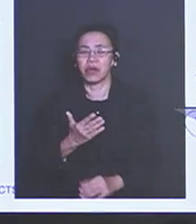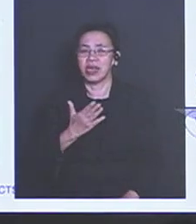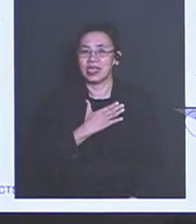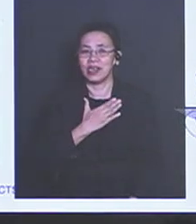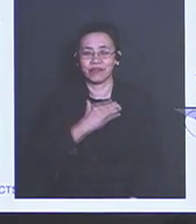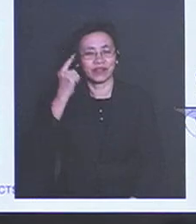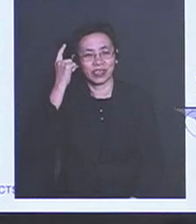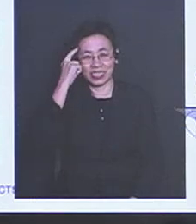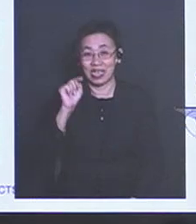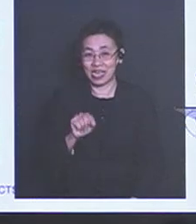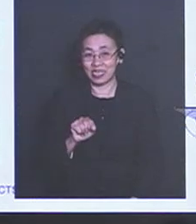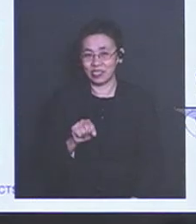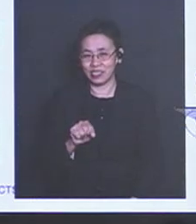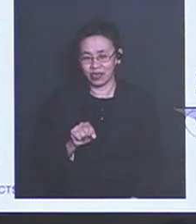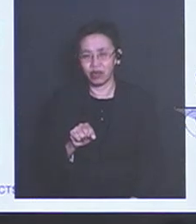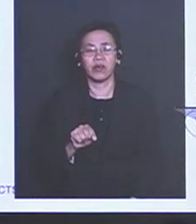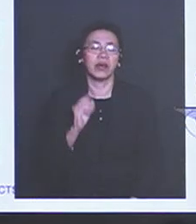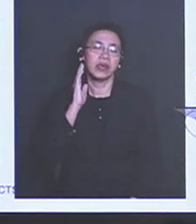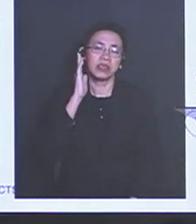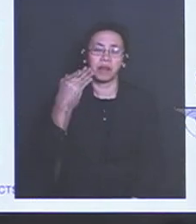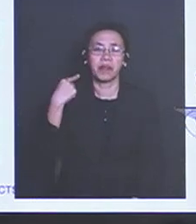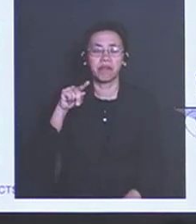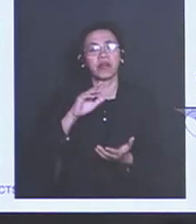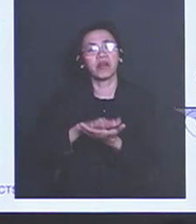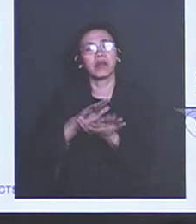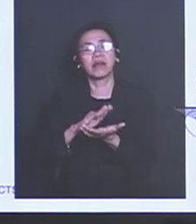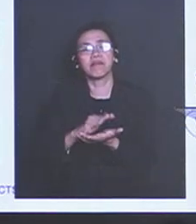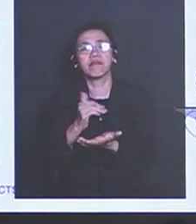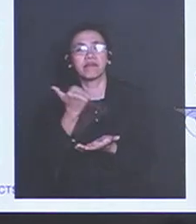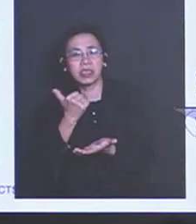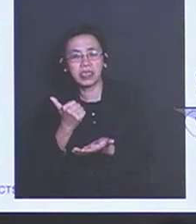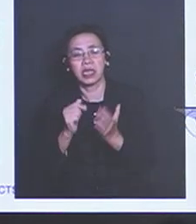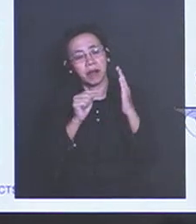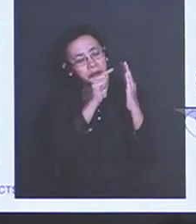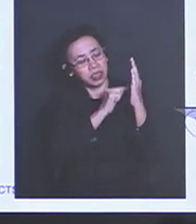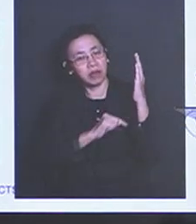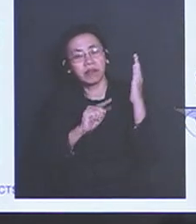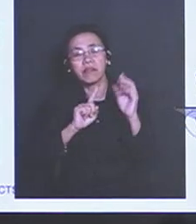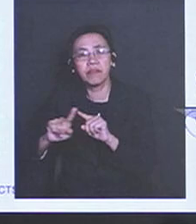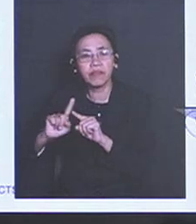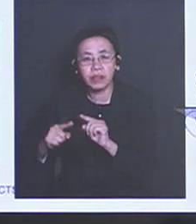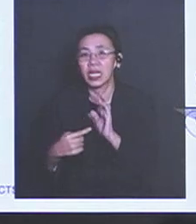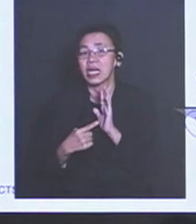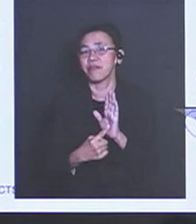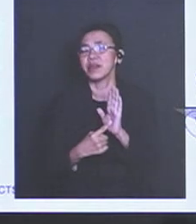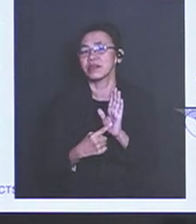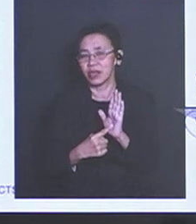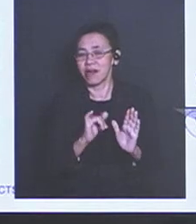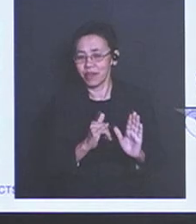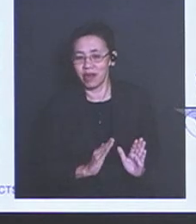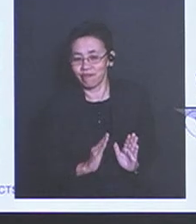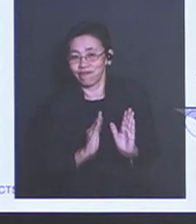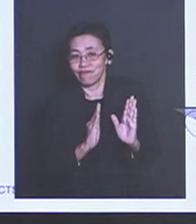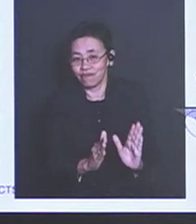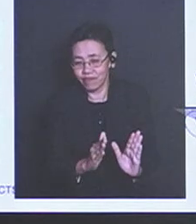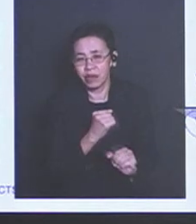in different locations, or even apply to other types of building, such as library, canteen, or etc.